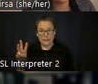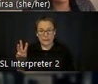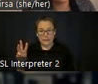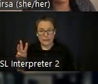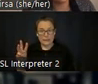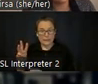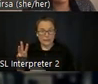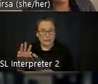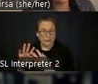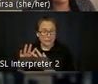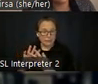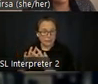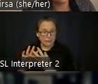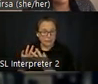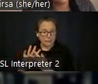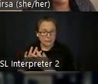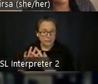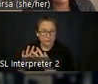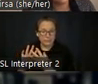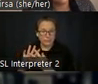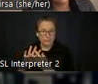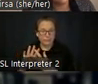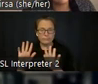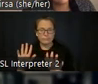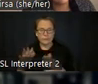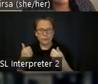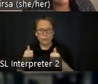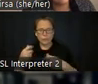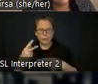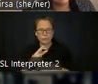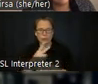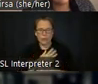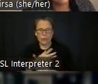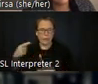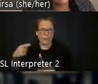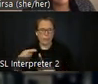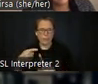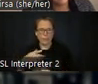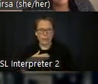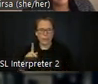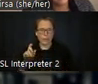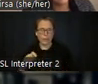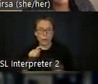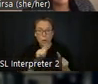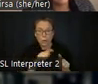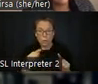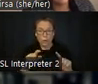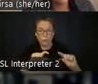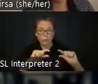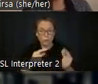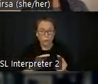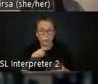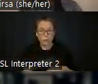I guess I'm trying to form my question now. Those groups that are